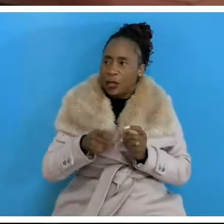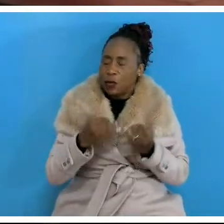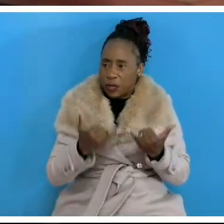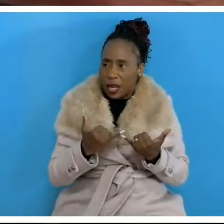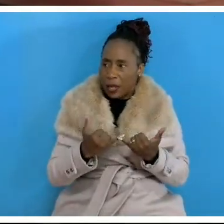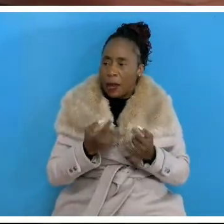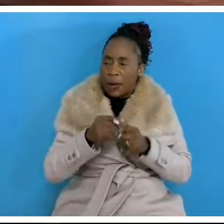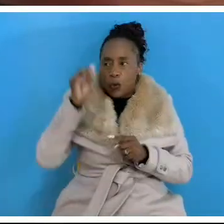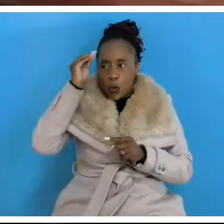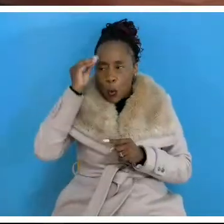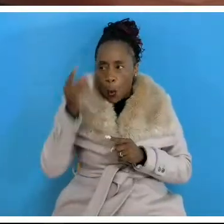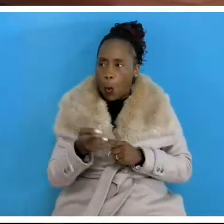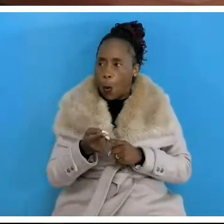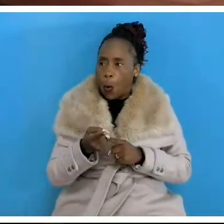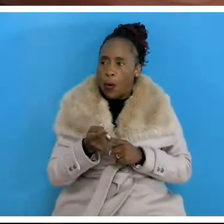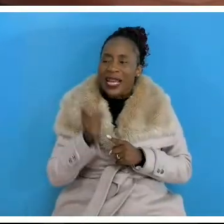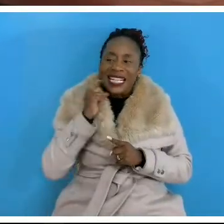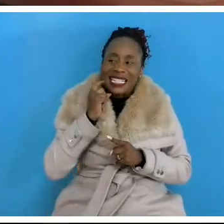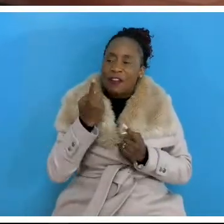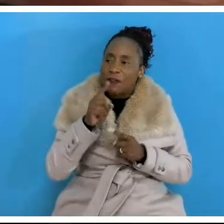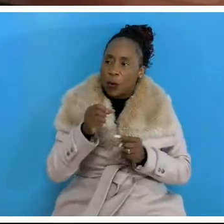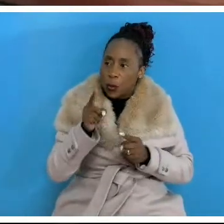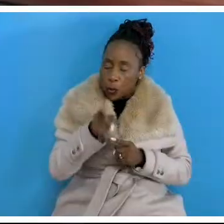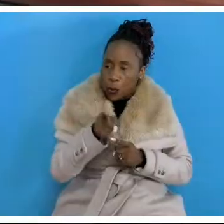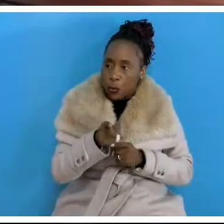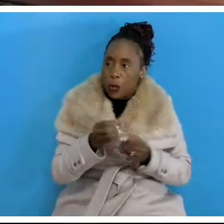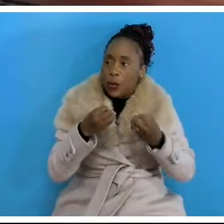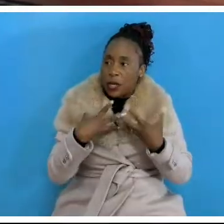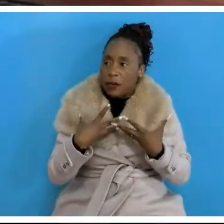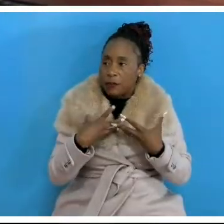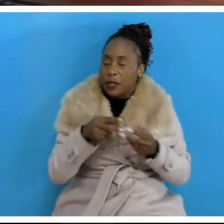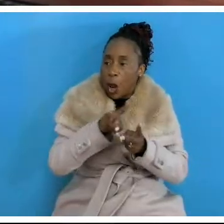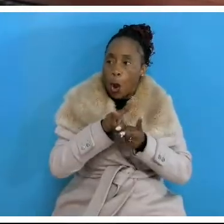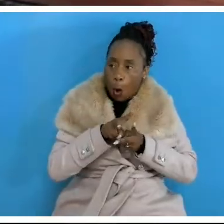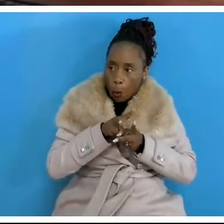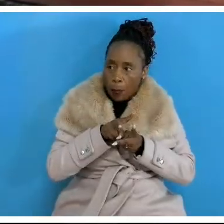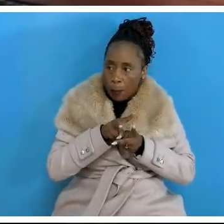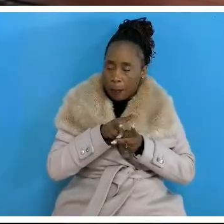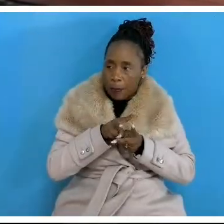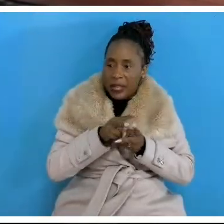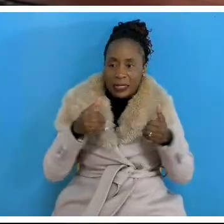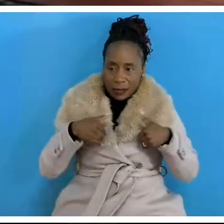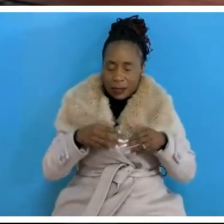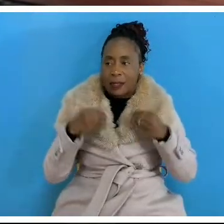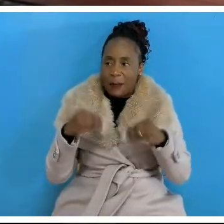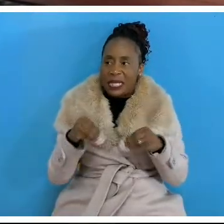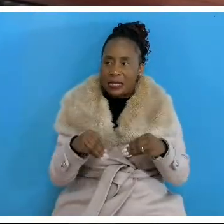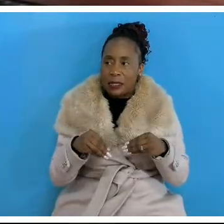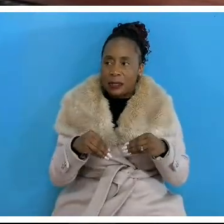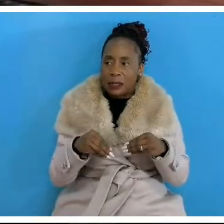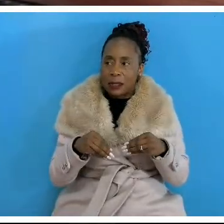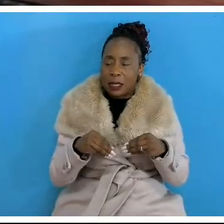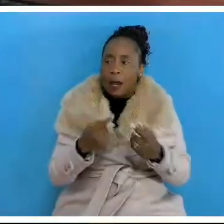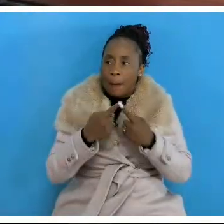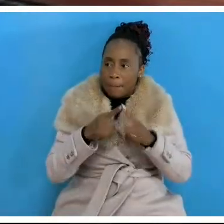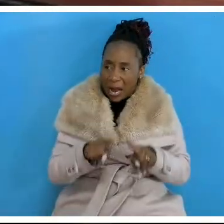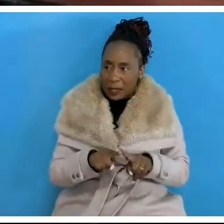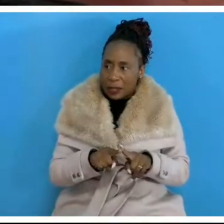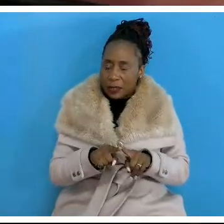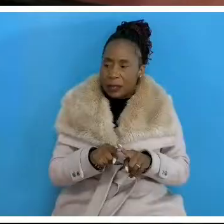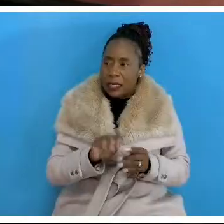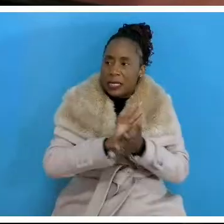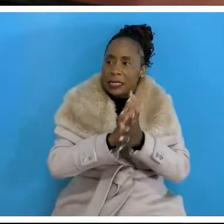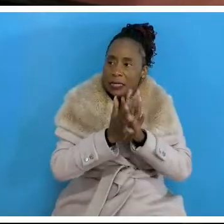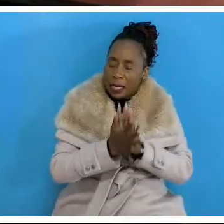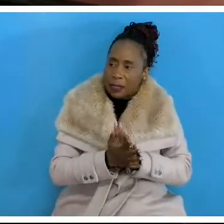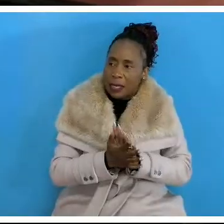know, it's so easy for you to give me a loan and start a business. But then SASSA comes